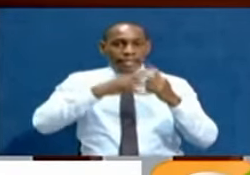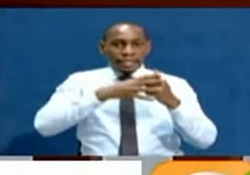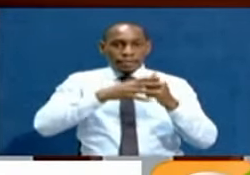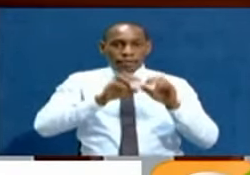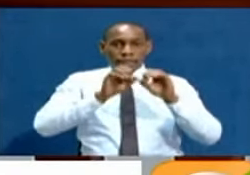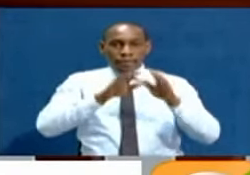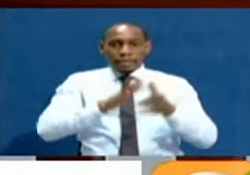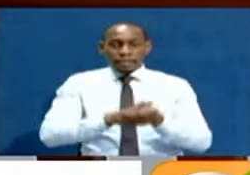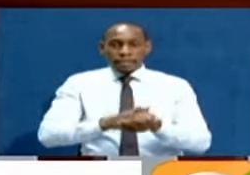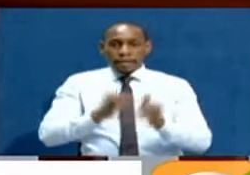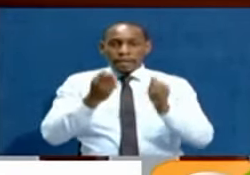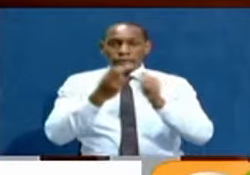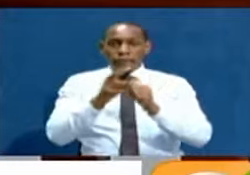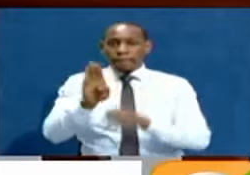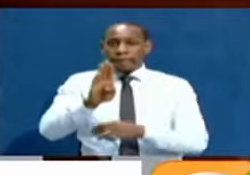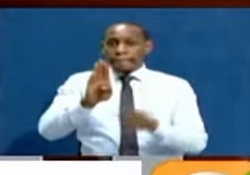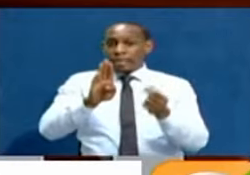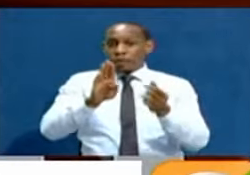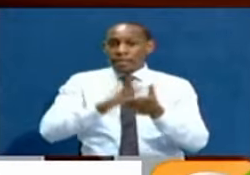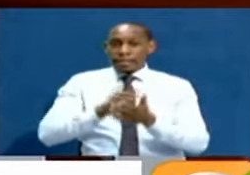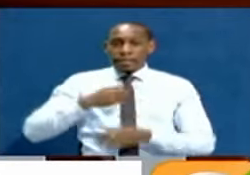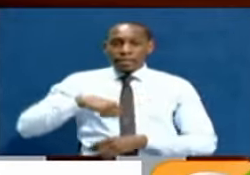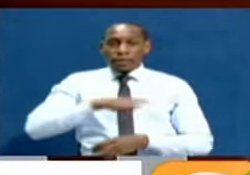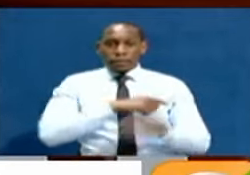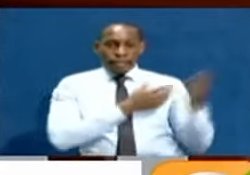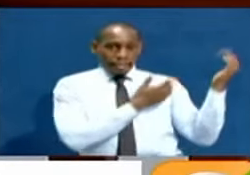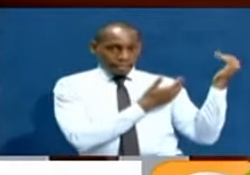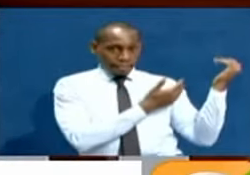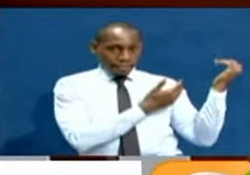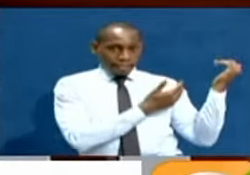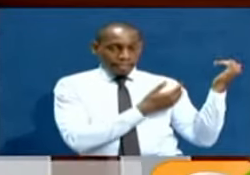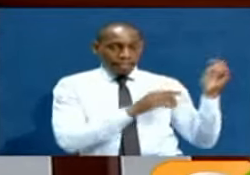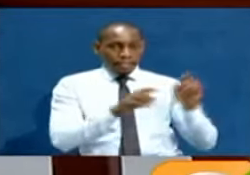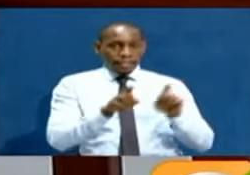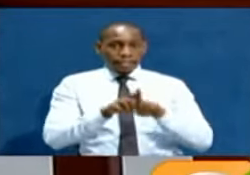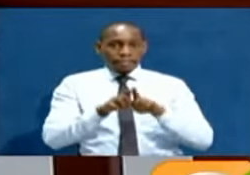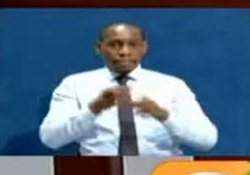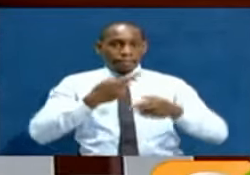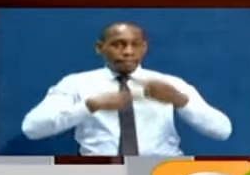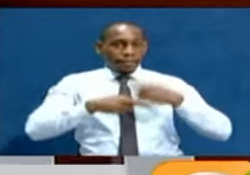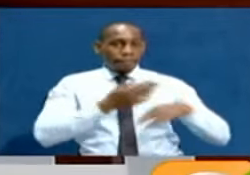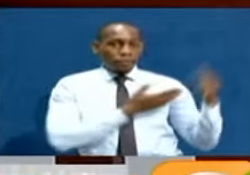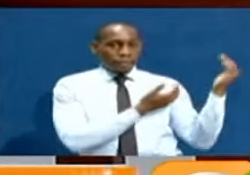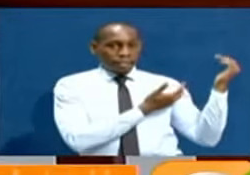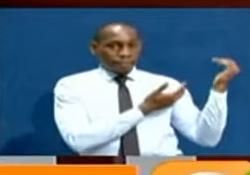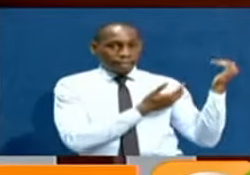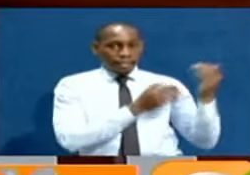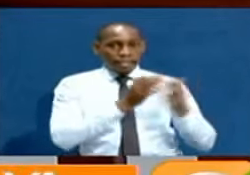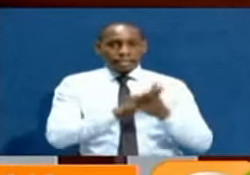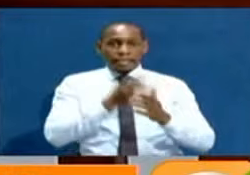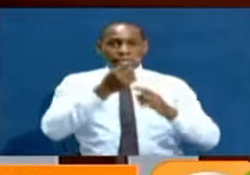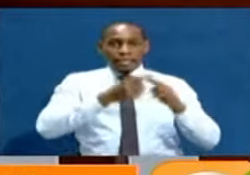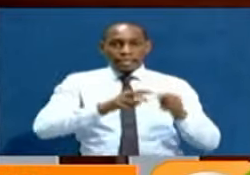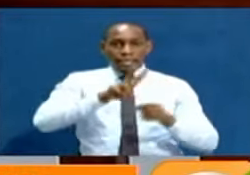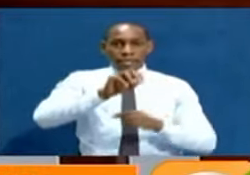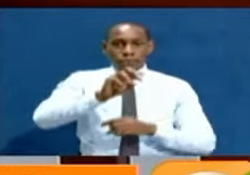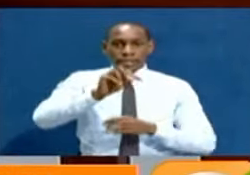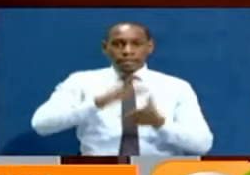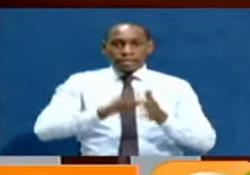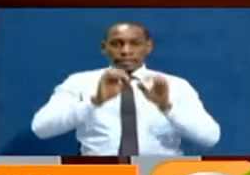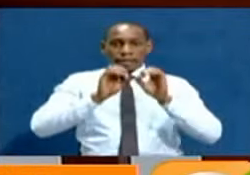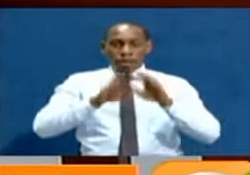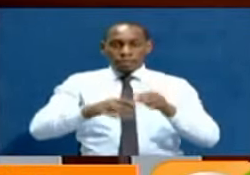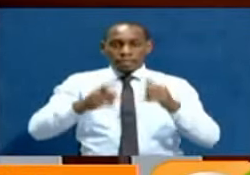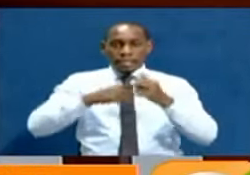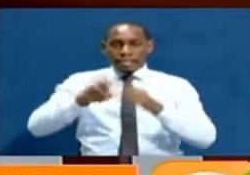made a loss of 12 billion. And we were projected, and this is the shocking thing, we were projected in 2020 to make a loss of 6